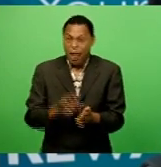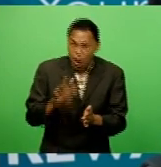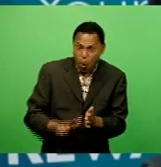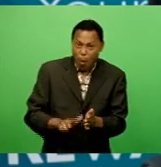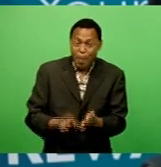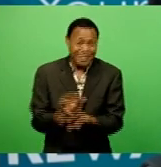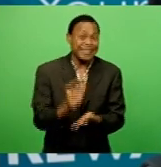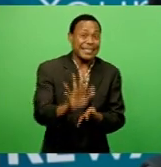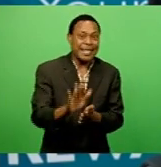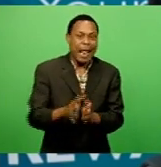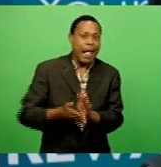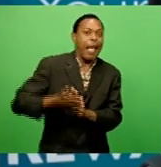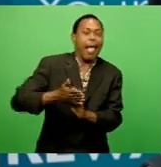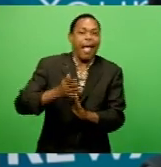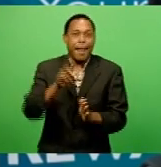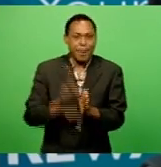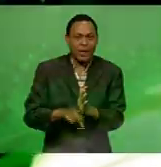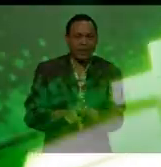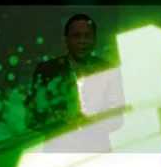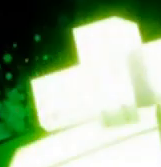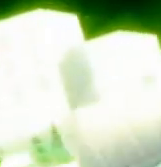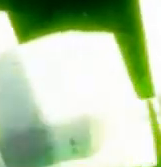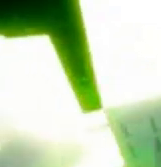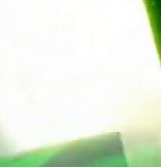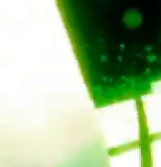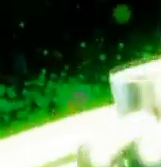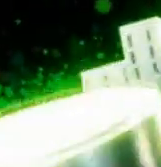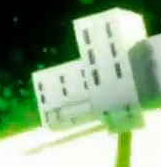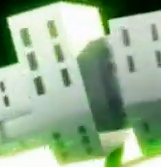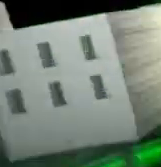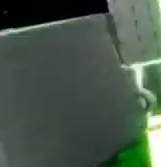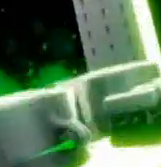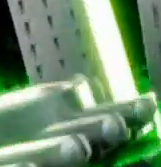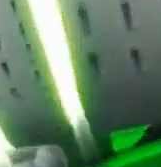in years to come when the prices bounce back.